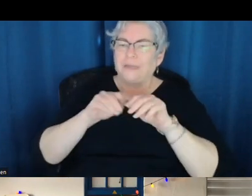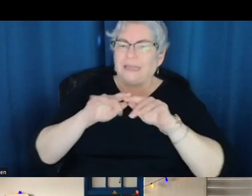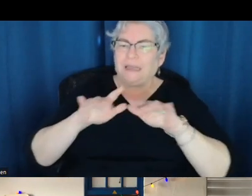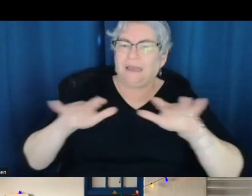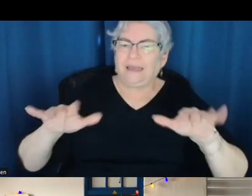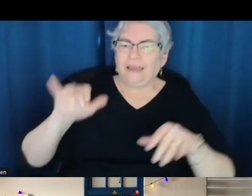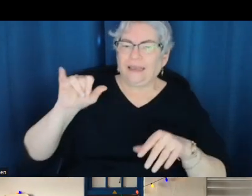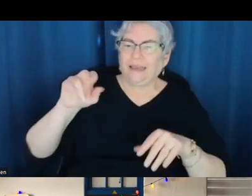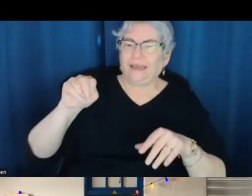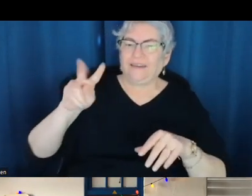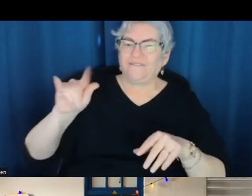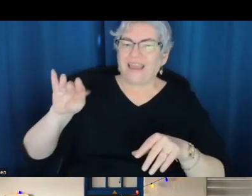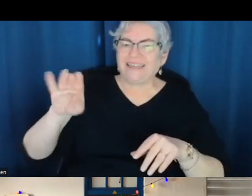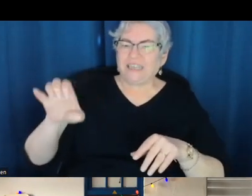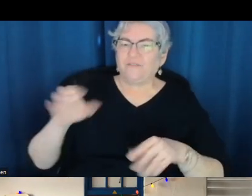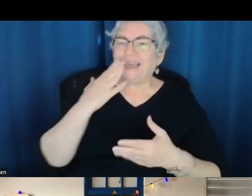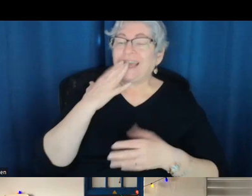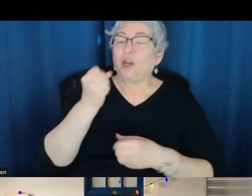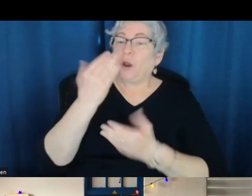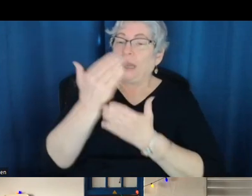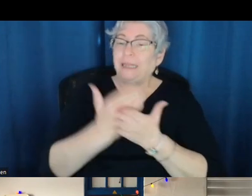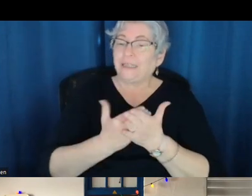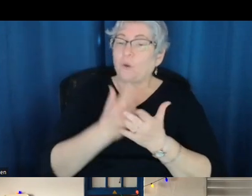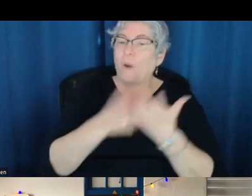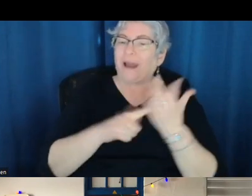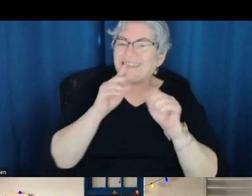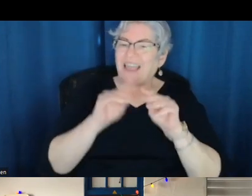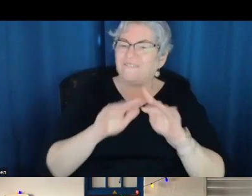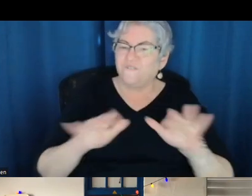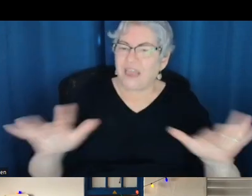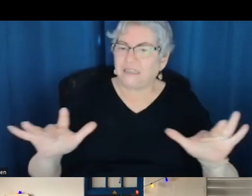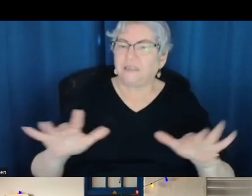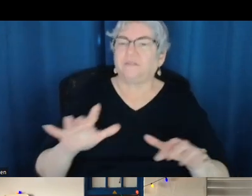So trying to get a list of invasive plants and avoiding them